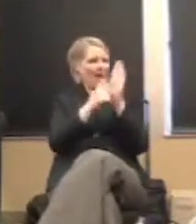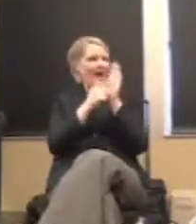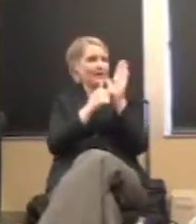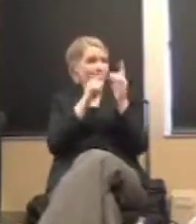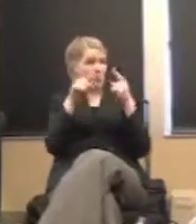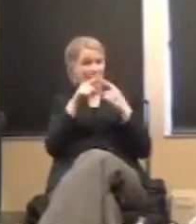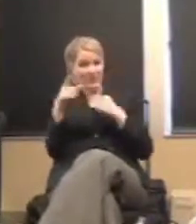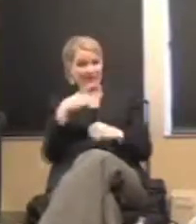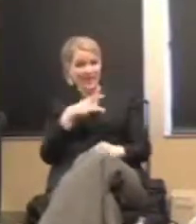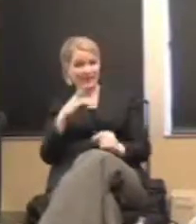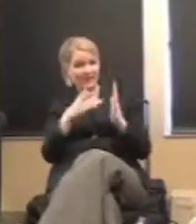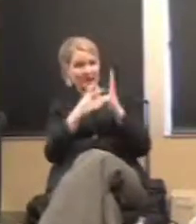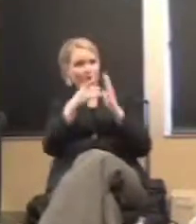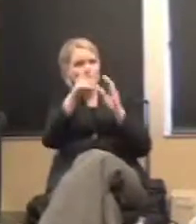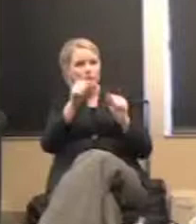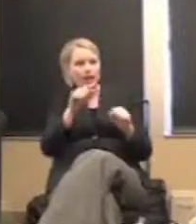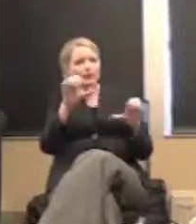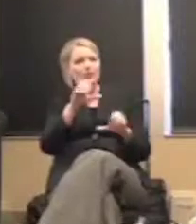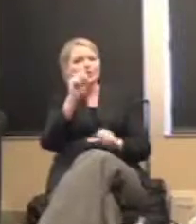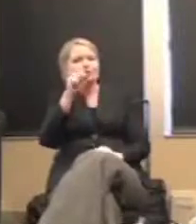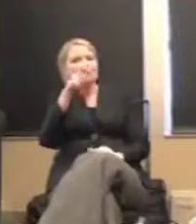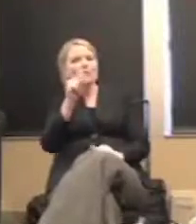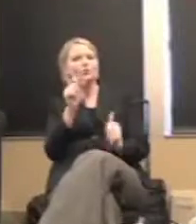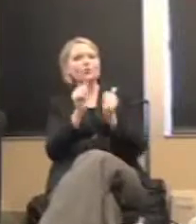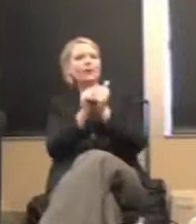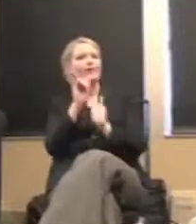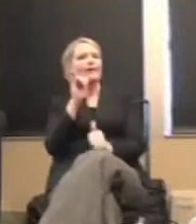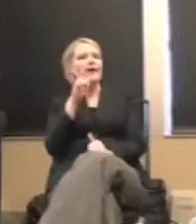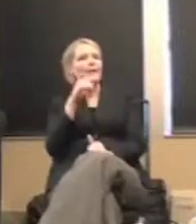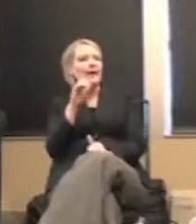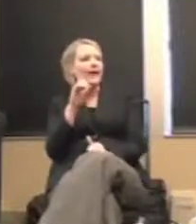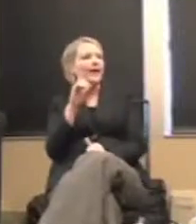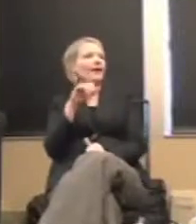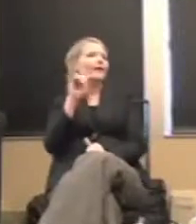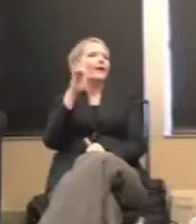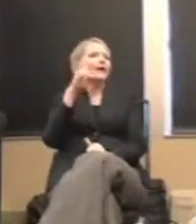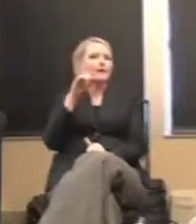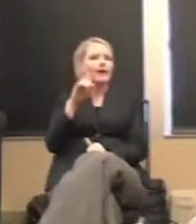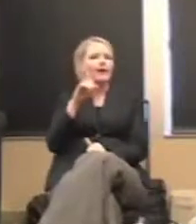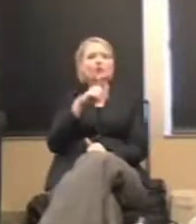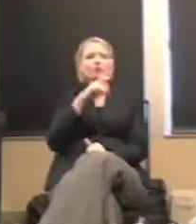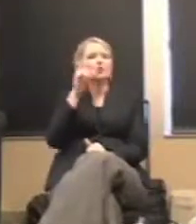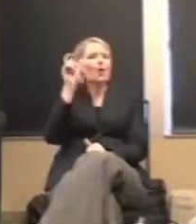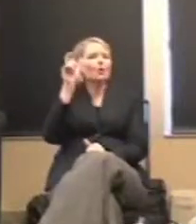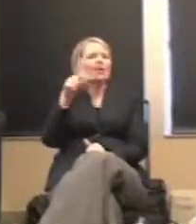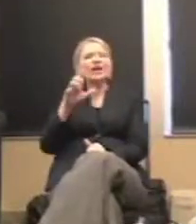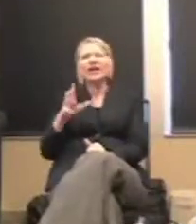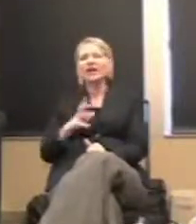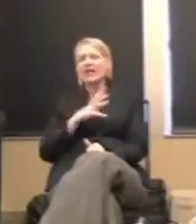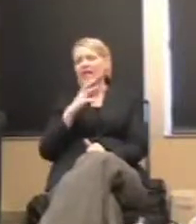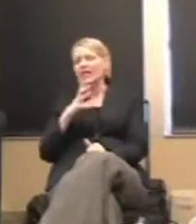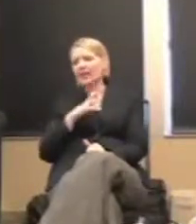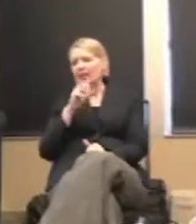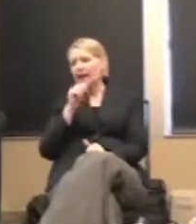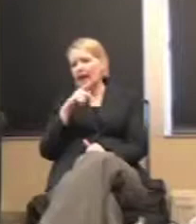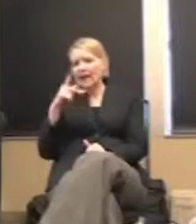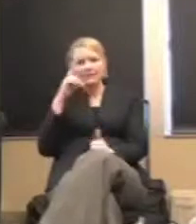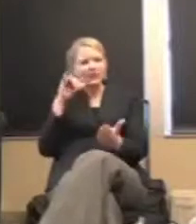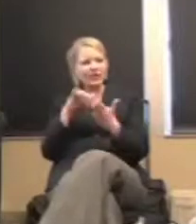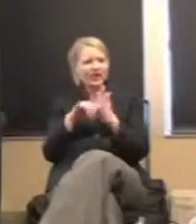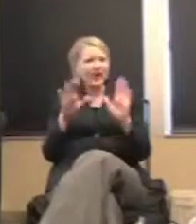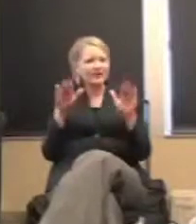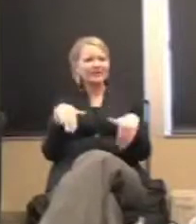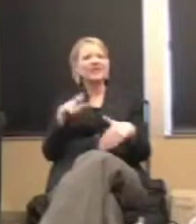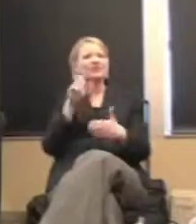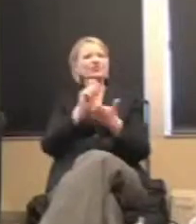could either do script with an iPad or iPod. Which you don't need a whatever. fancy smancy app for it. This is notes,